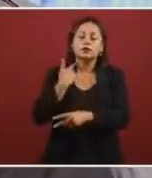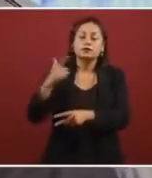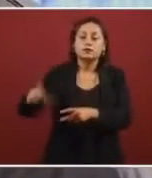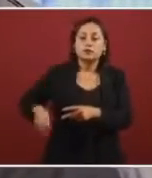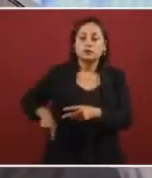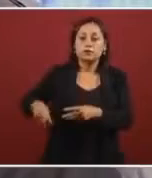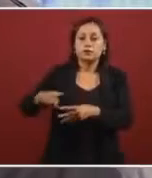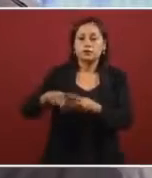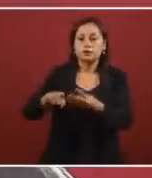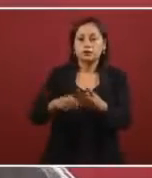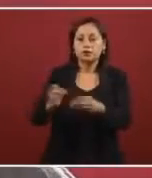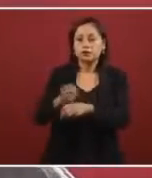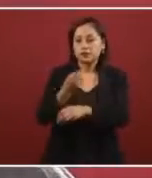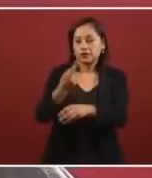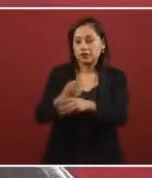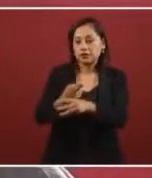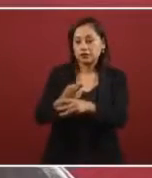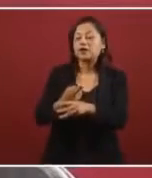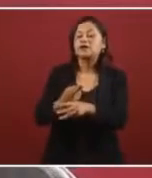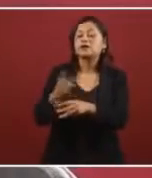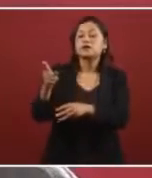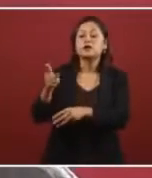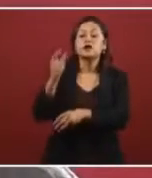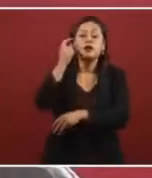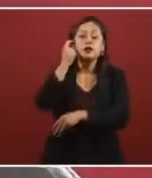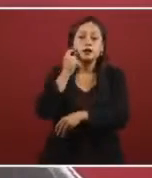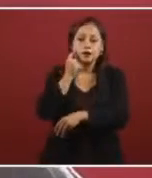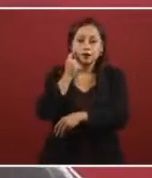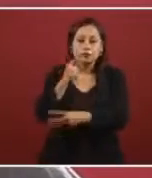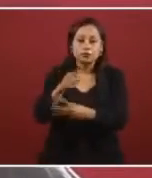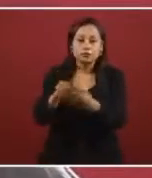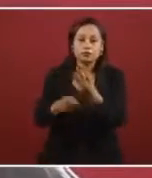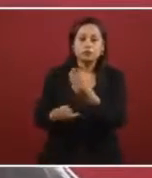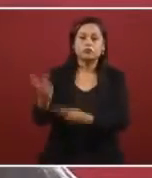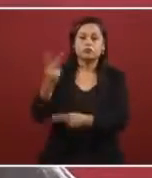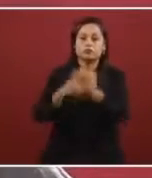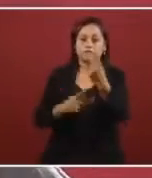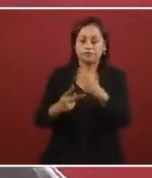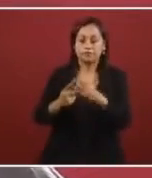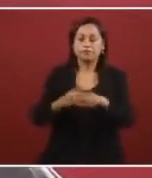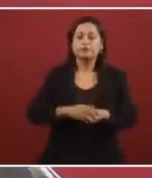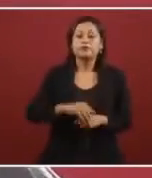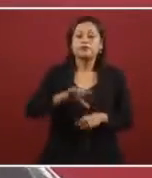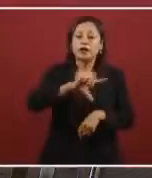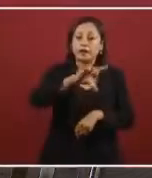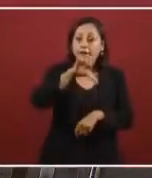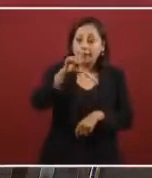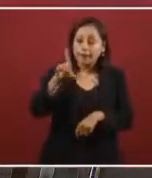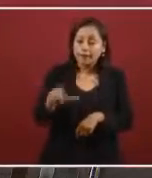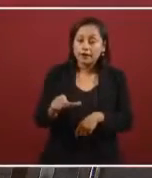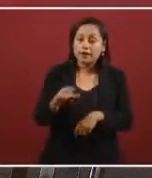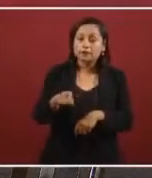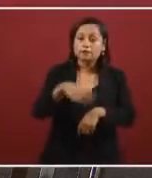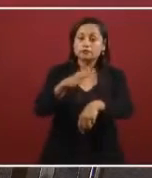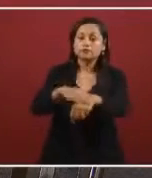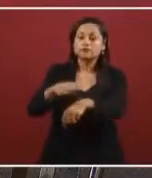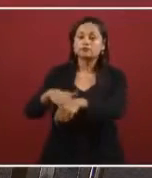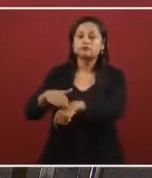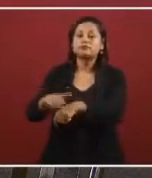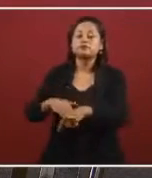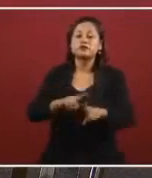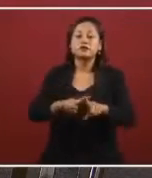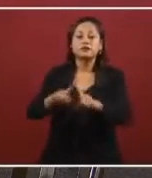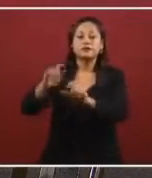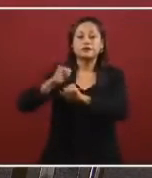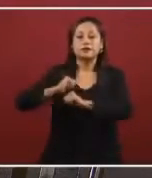of inmediatamente Public Health, estaremos and we convocando will immediately be a las autoridades e instancias federales que putting tuvieron the un primer